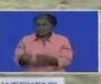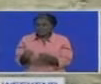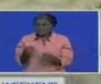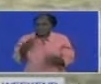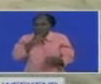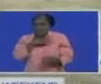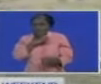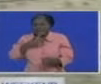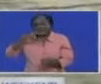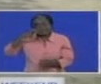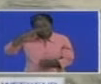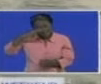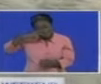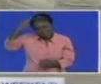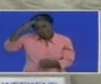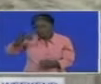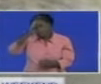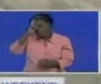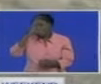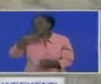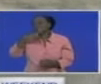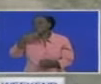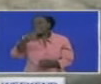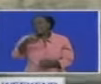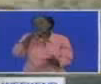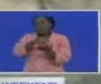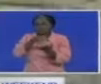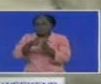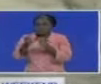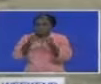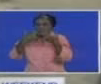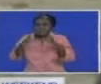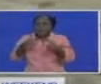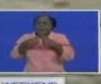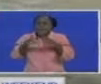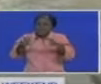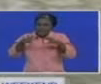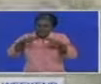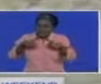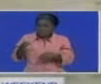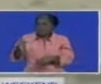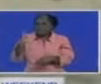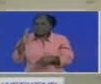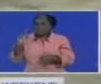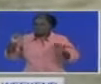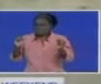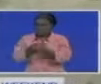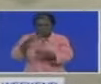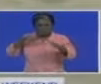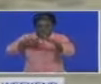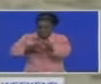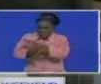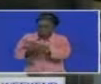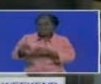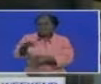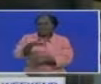high in the area. Police say the situation is now under control, but admit the security personnel have not accessed the troubled